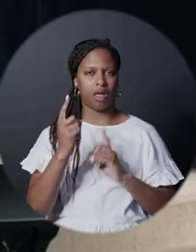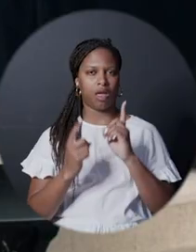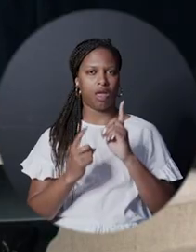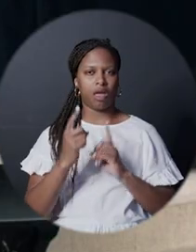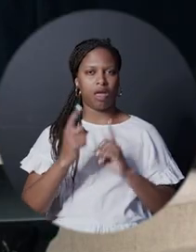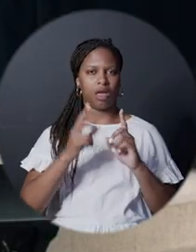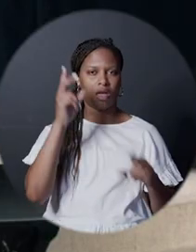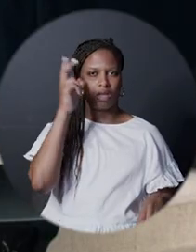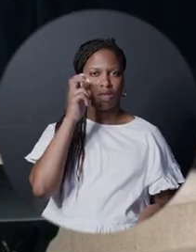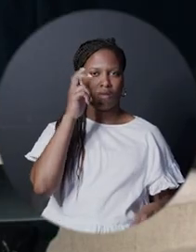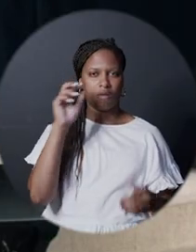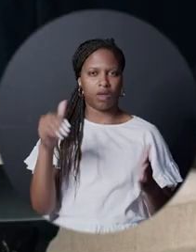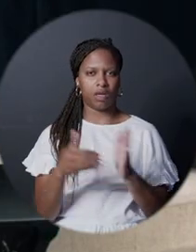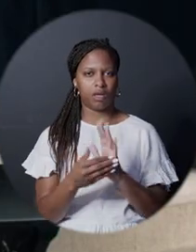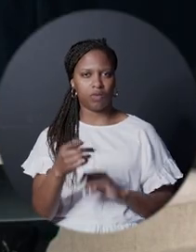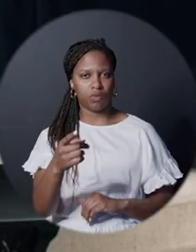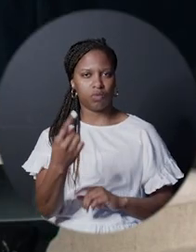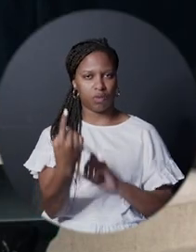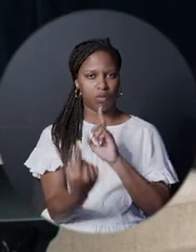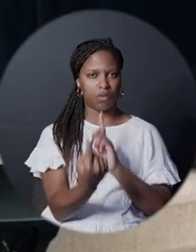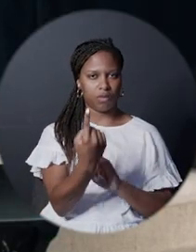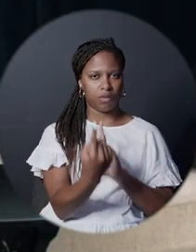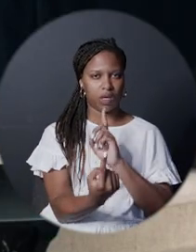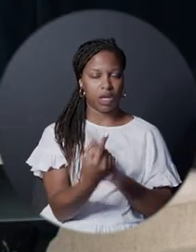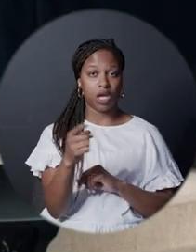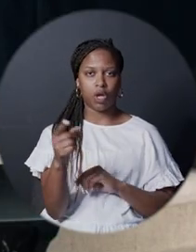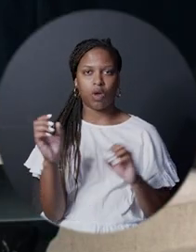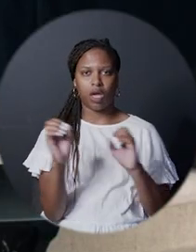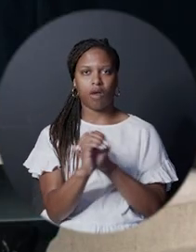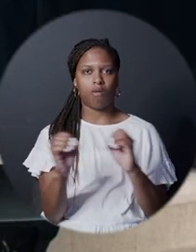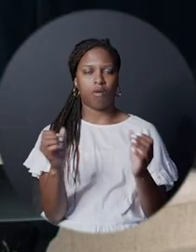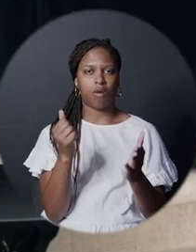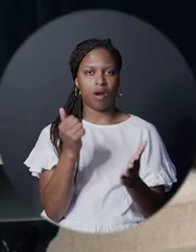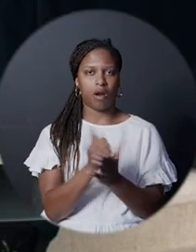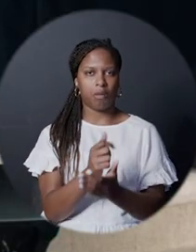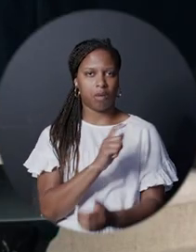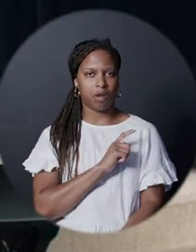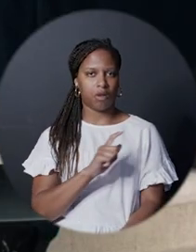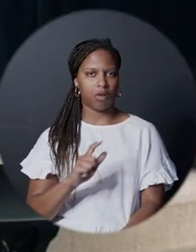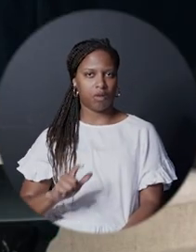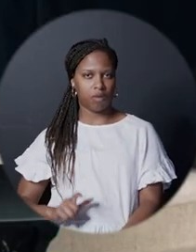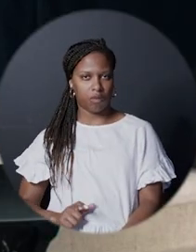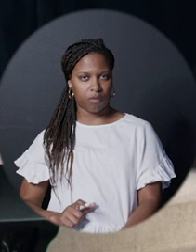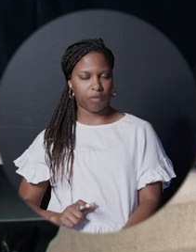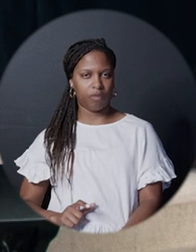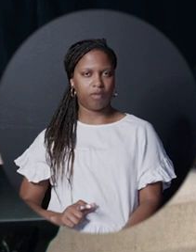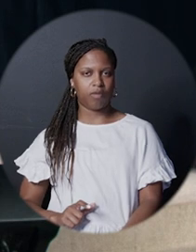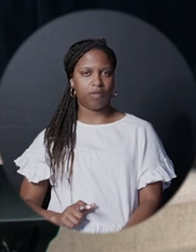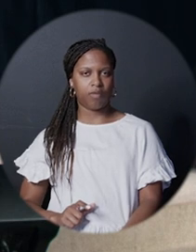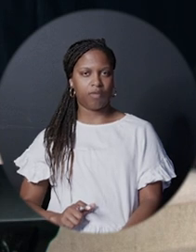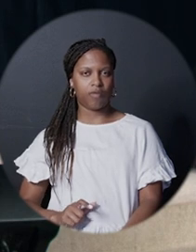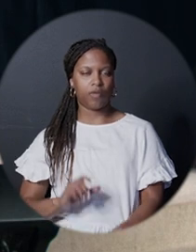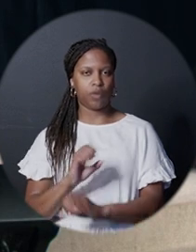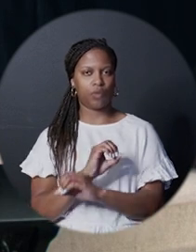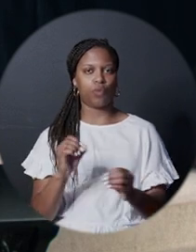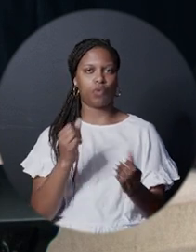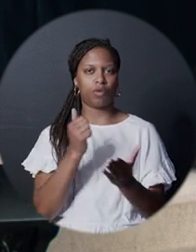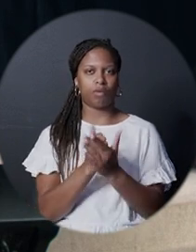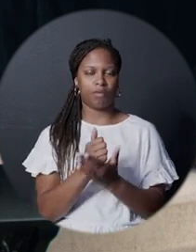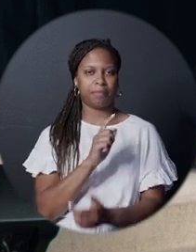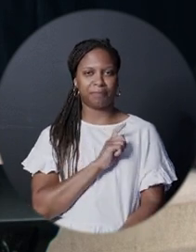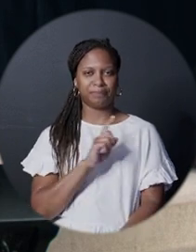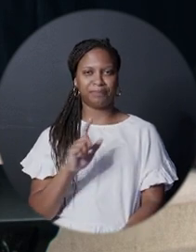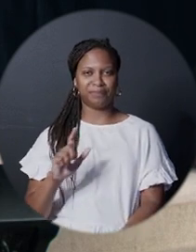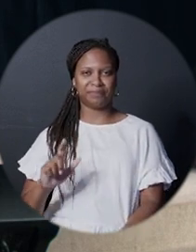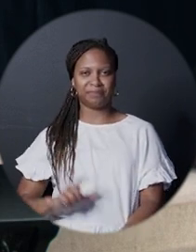mano, man to man, woman to man, devil against you. And you ain't got no help but the Lord.